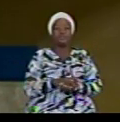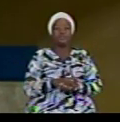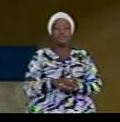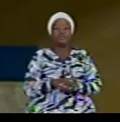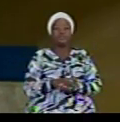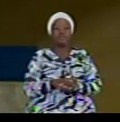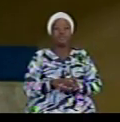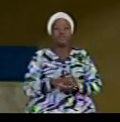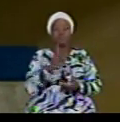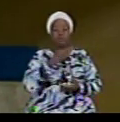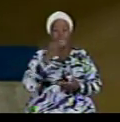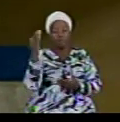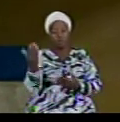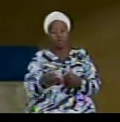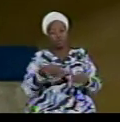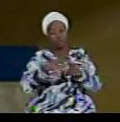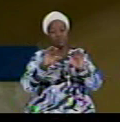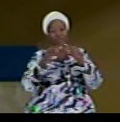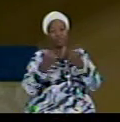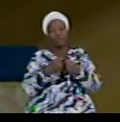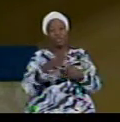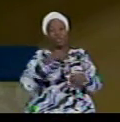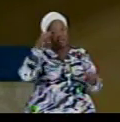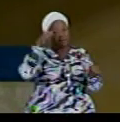I remember the pastor said you are honored,